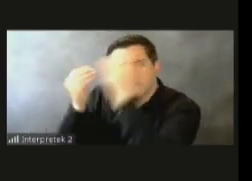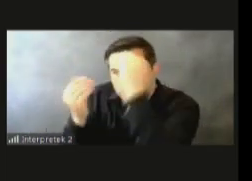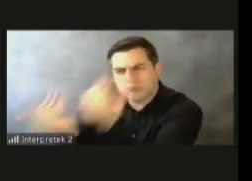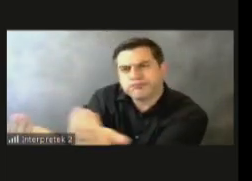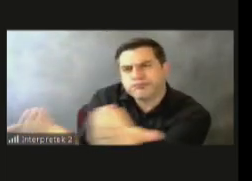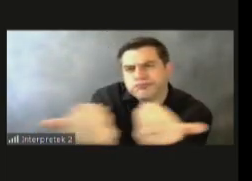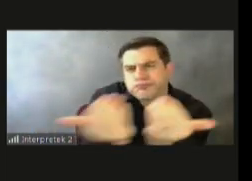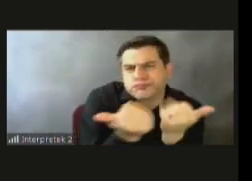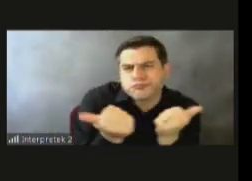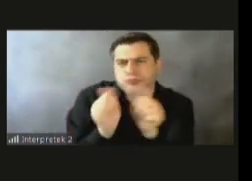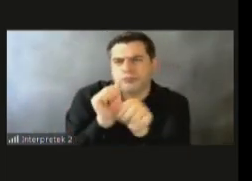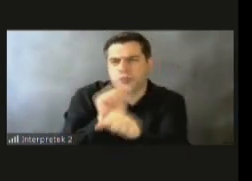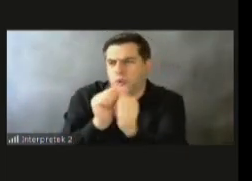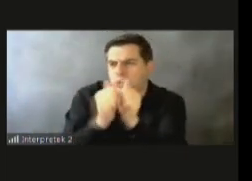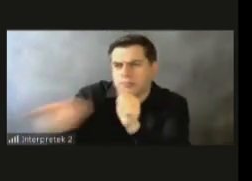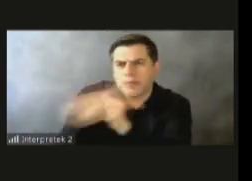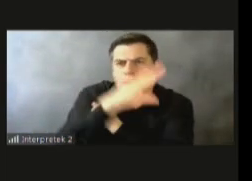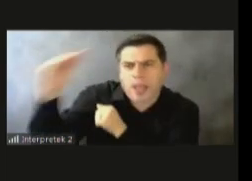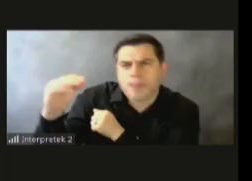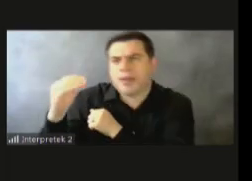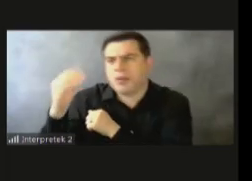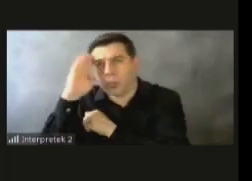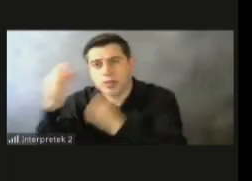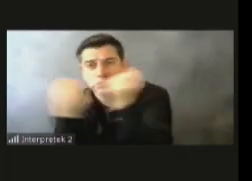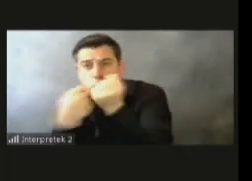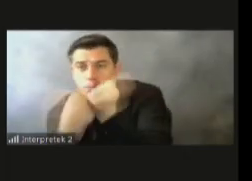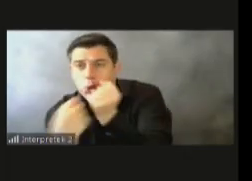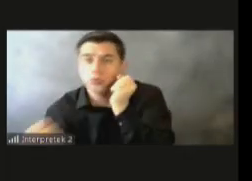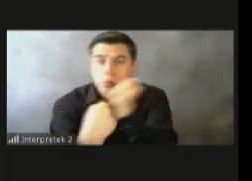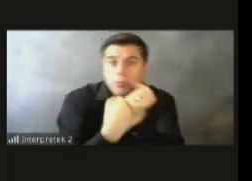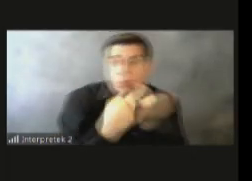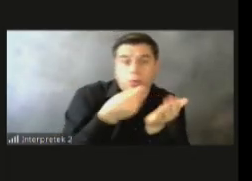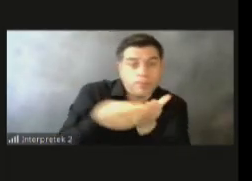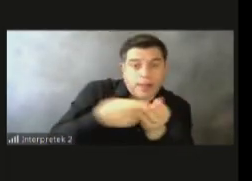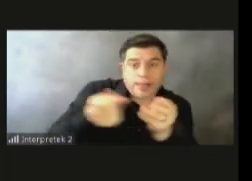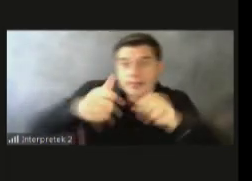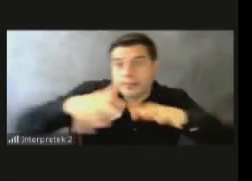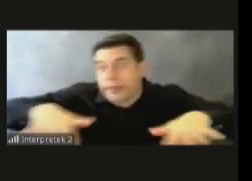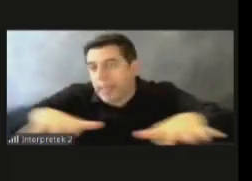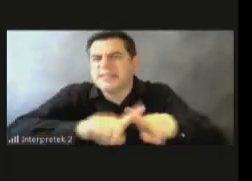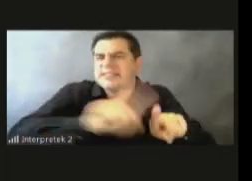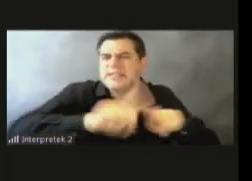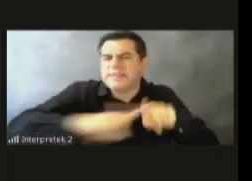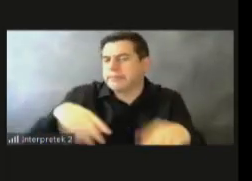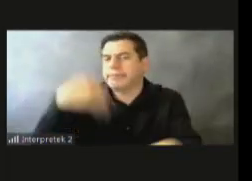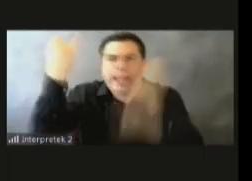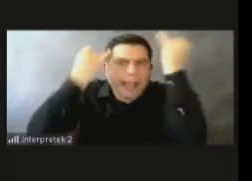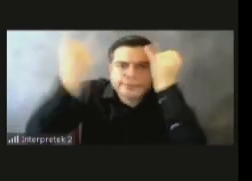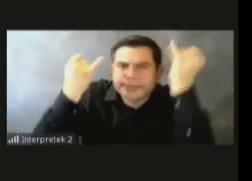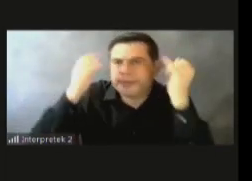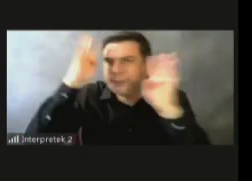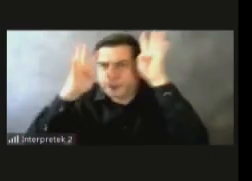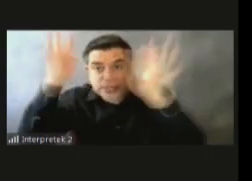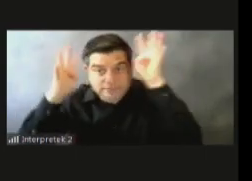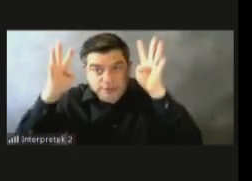land or different avenues to help the city. Then ultimately, once you have the interest, once you meet with those employers, to work